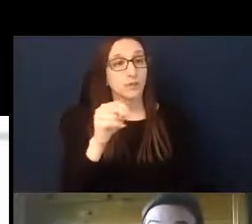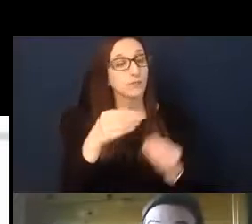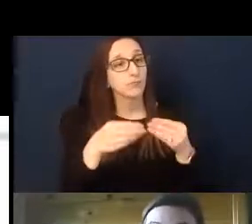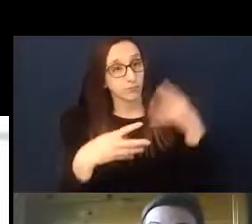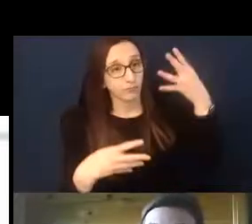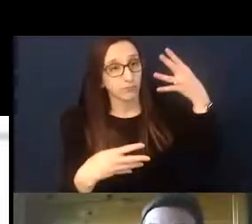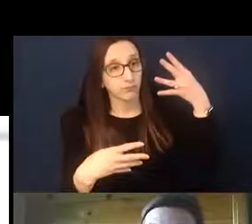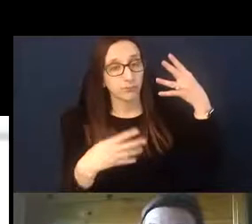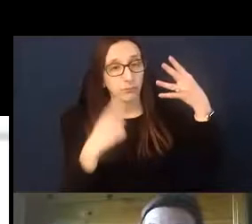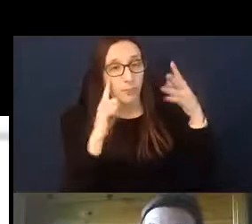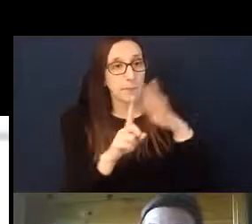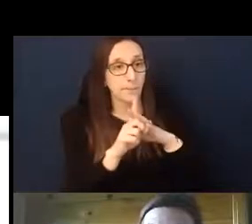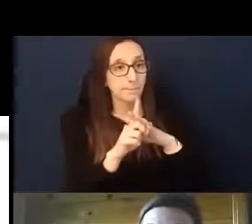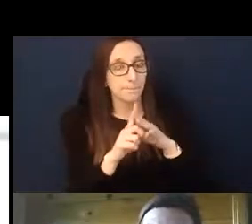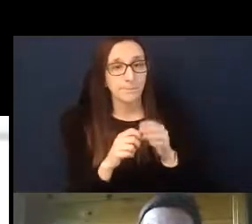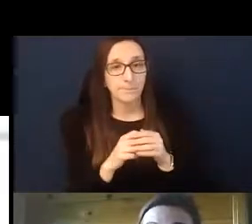area will pop up.